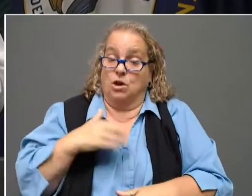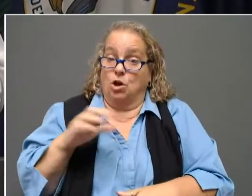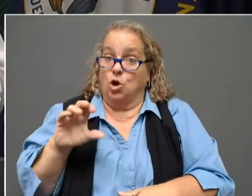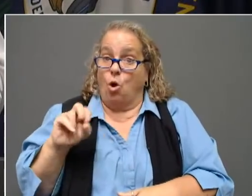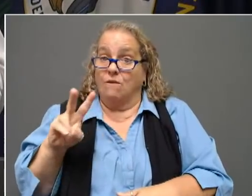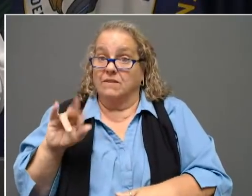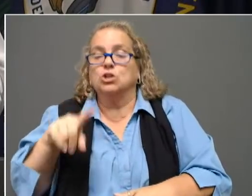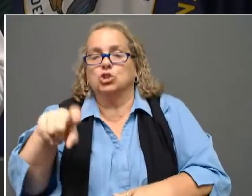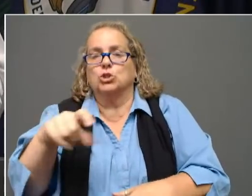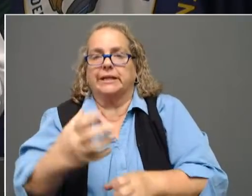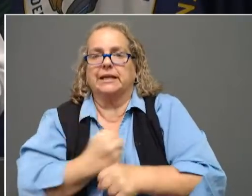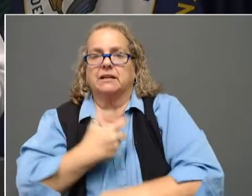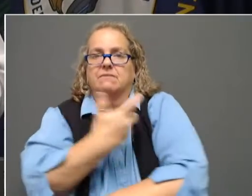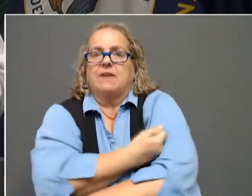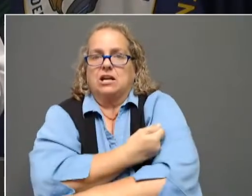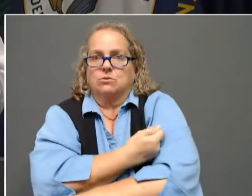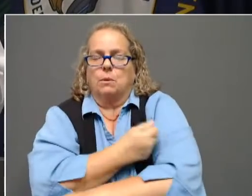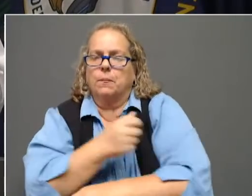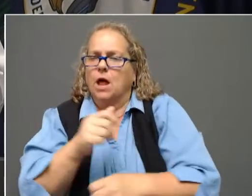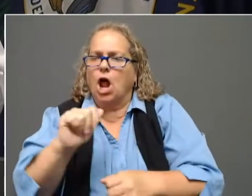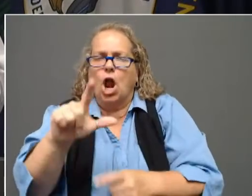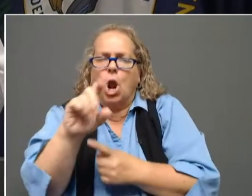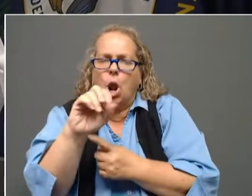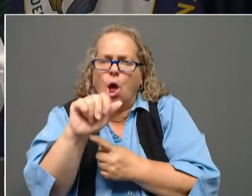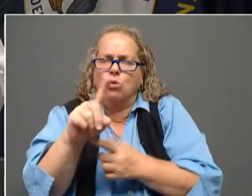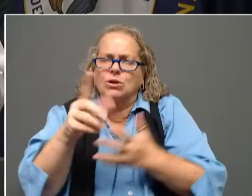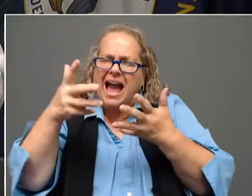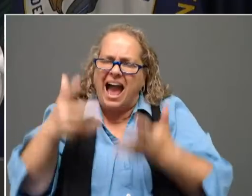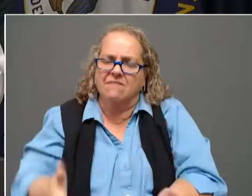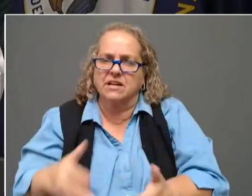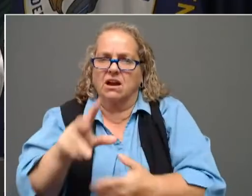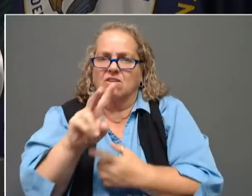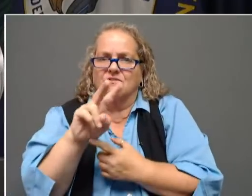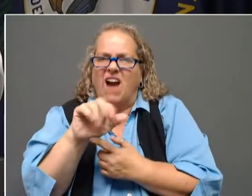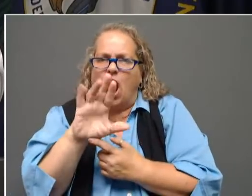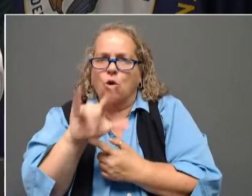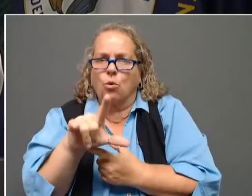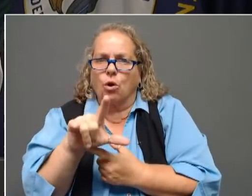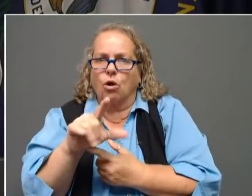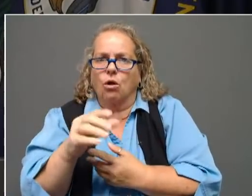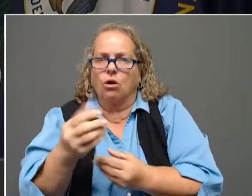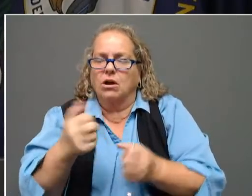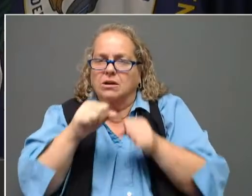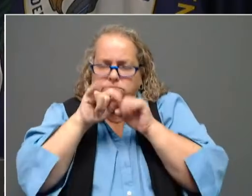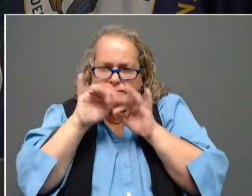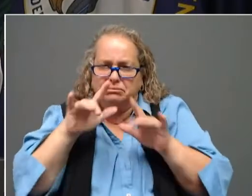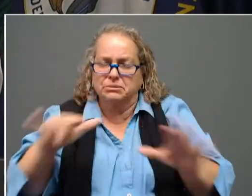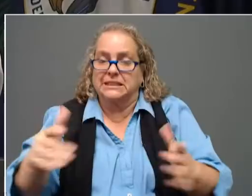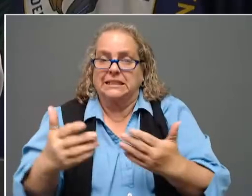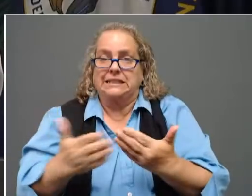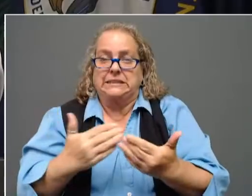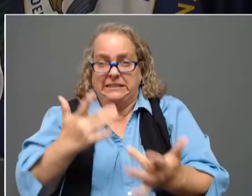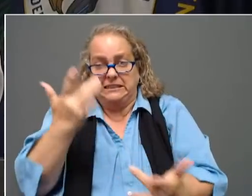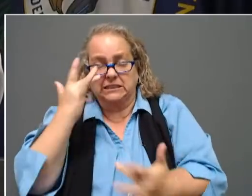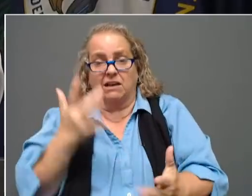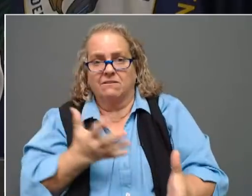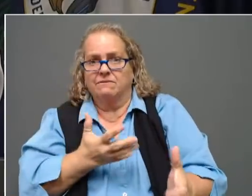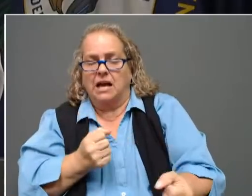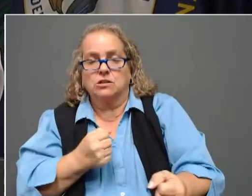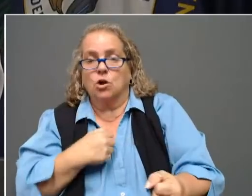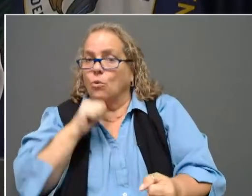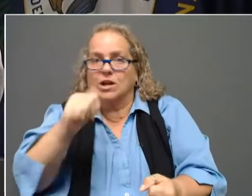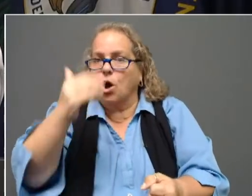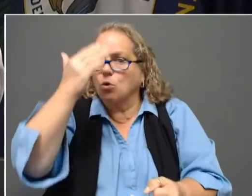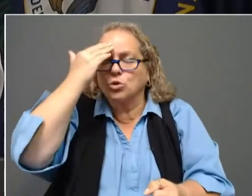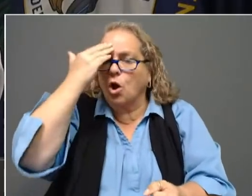loads too, remember 1,000-fold higher, that's not trivial, that's huge. We don't know what they'll do to people. There's already anecdotal stories about